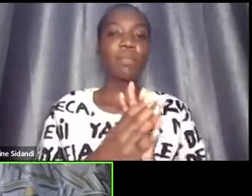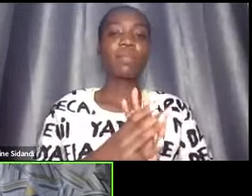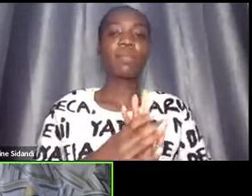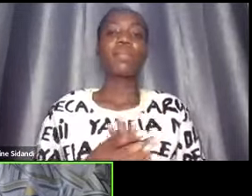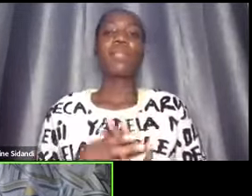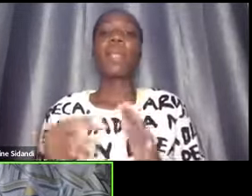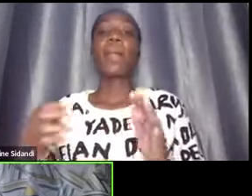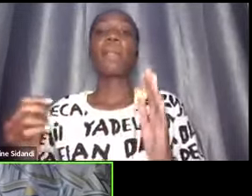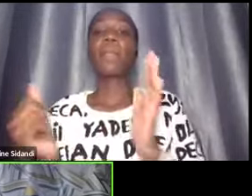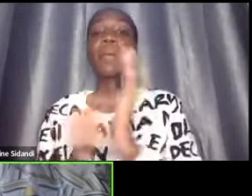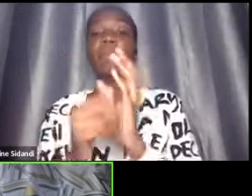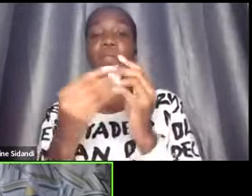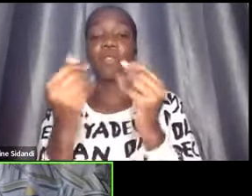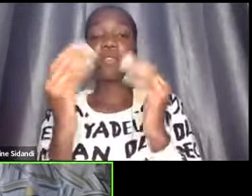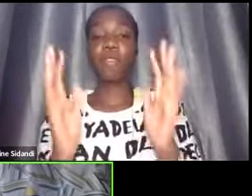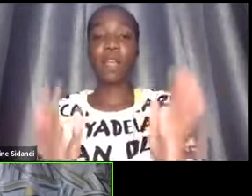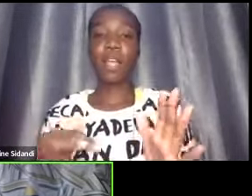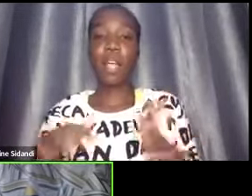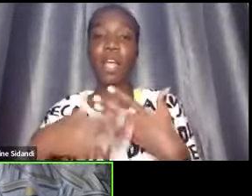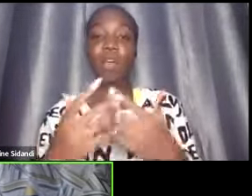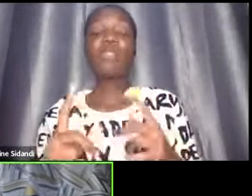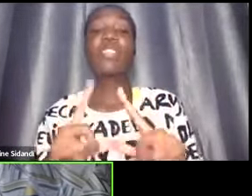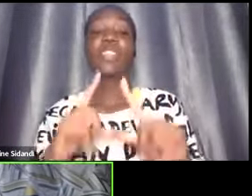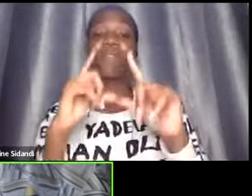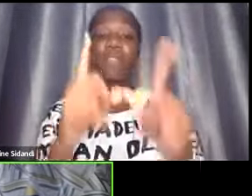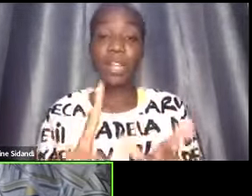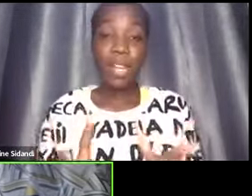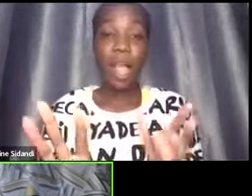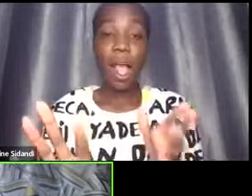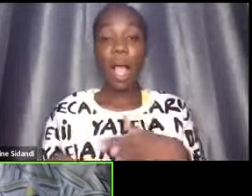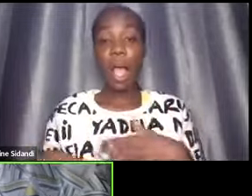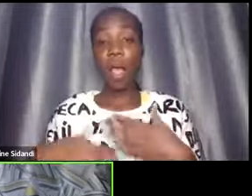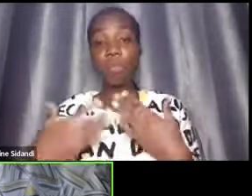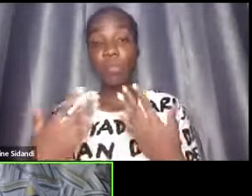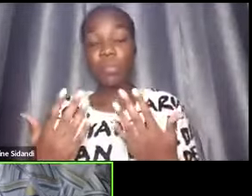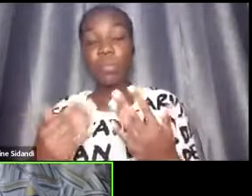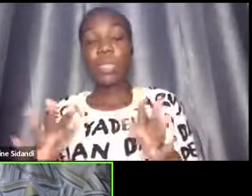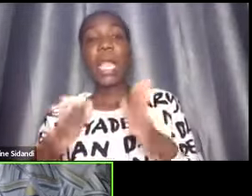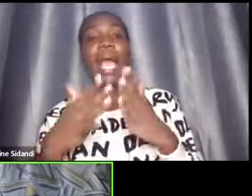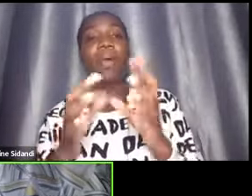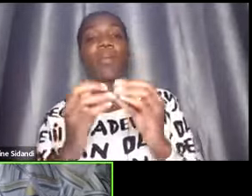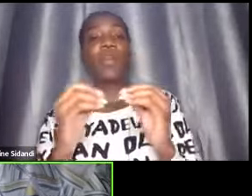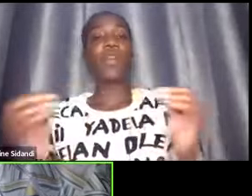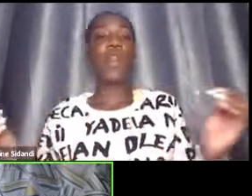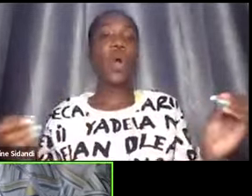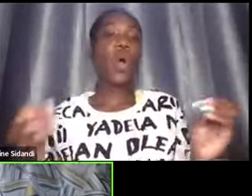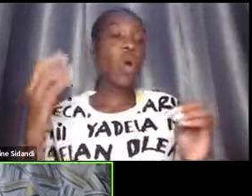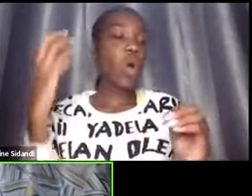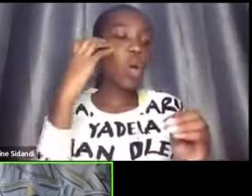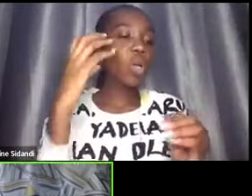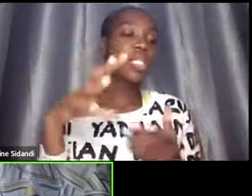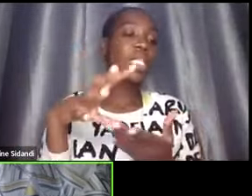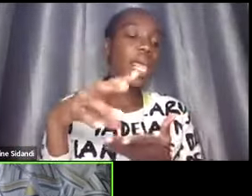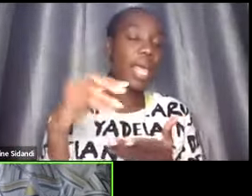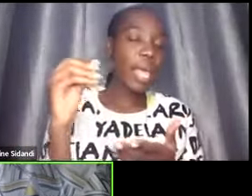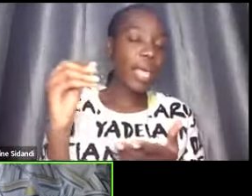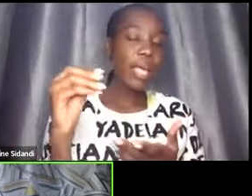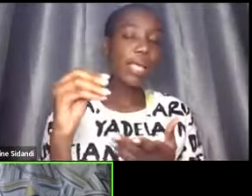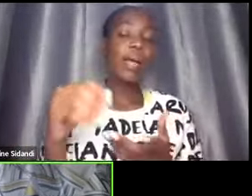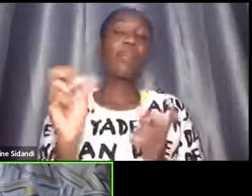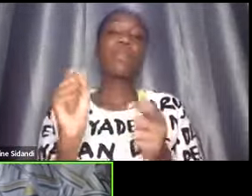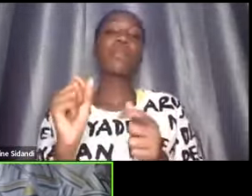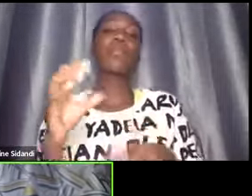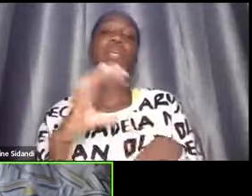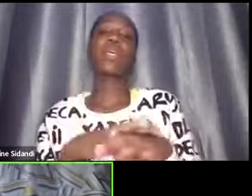How can I become a certified mediator? How can I be, how long does the course take? How can we find out